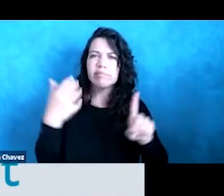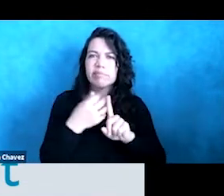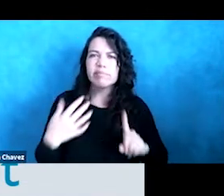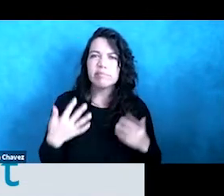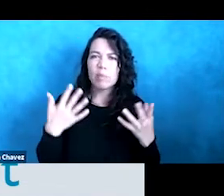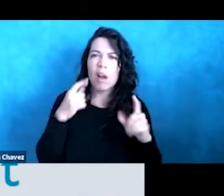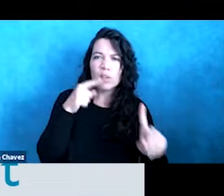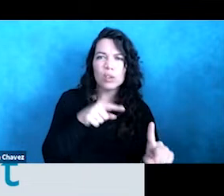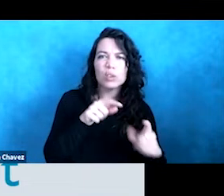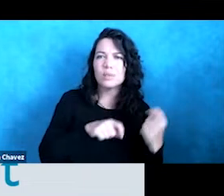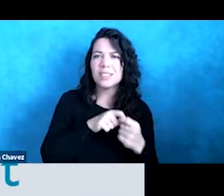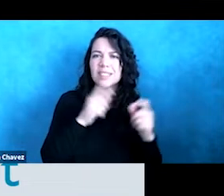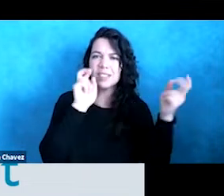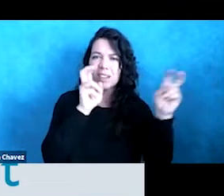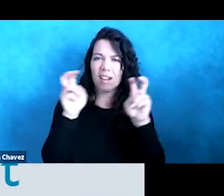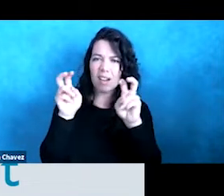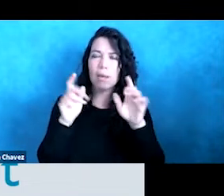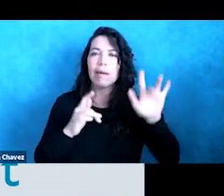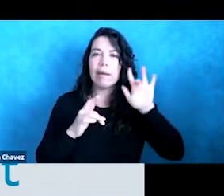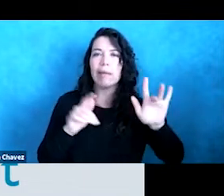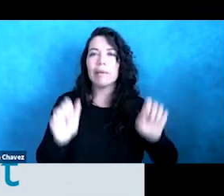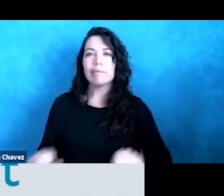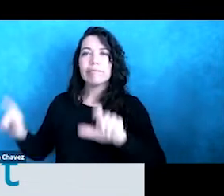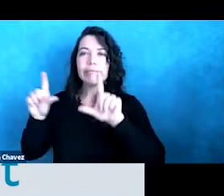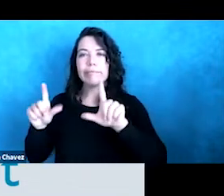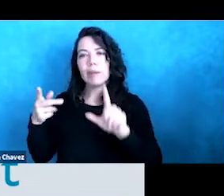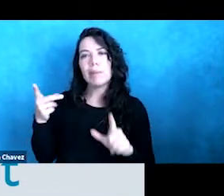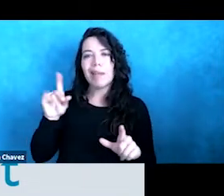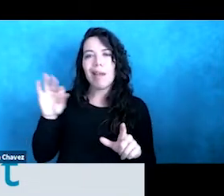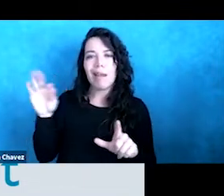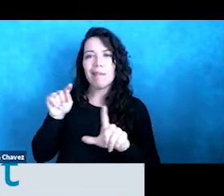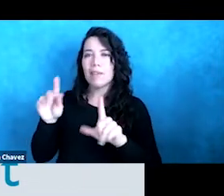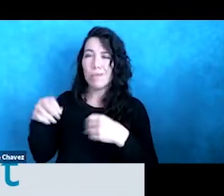topic, the PDF version of the toolkit is going to provide